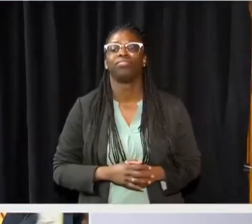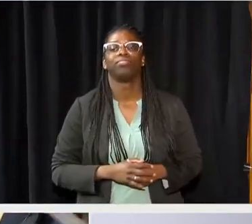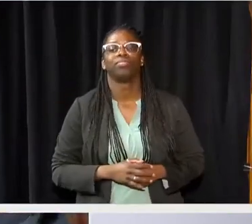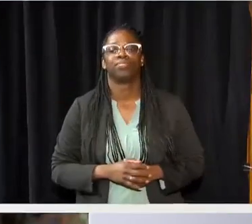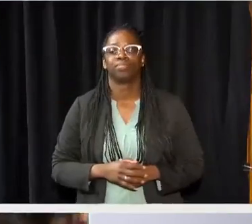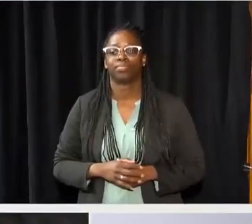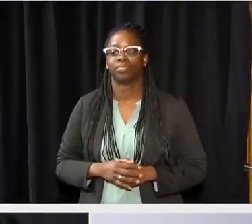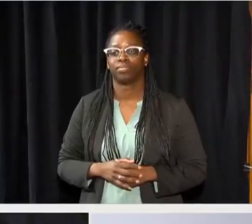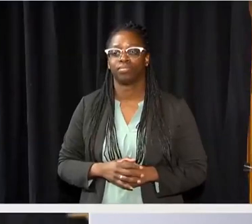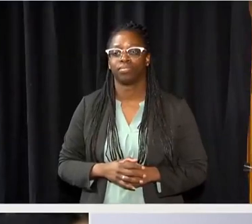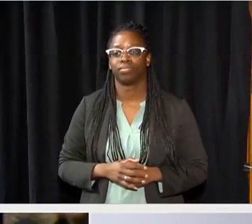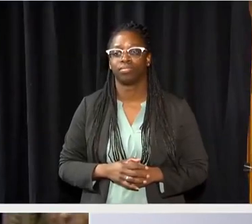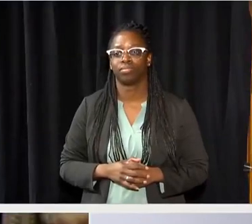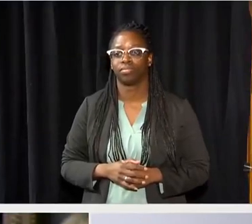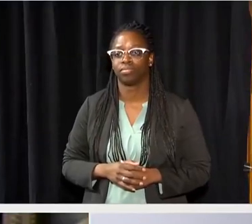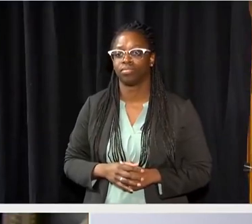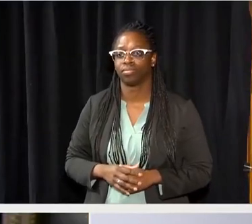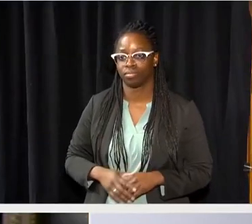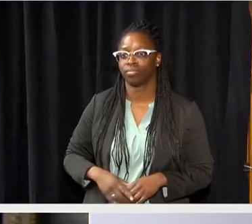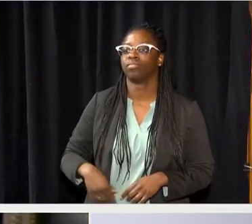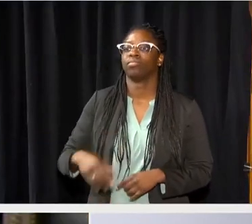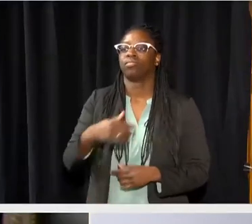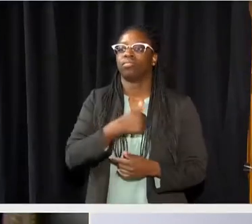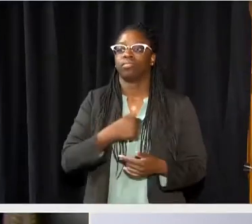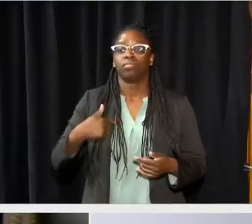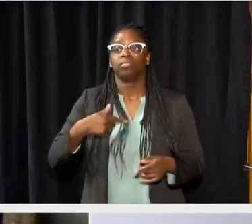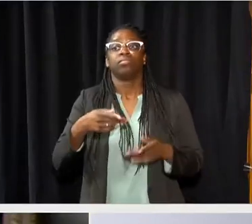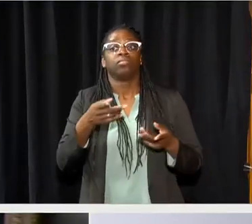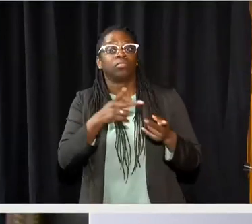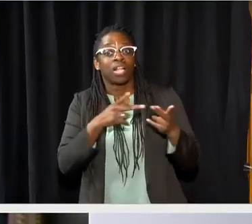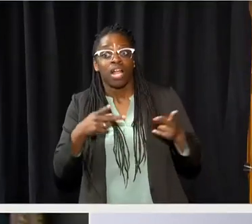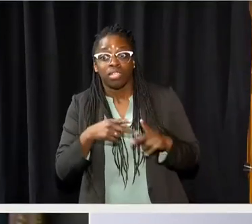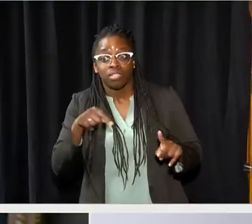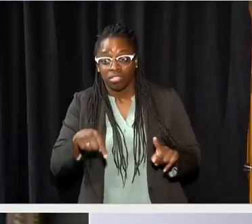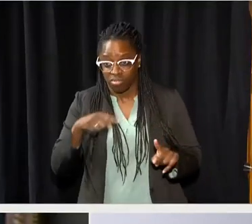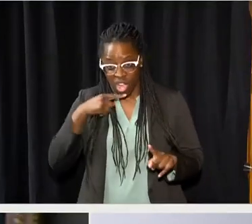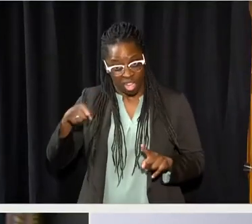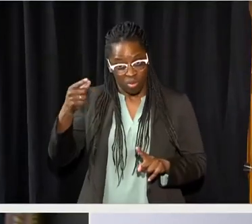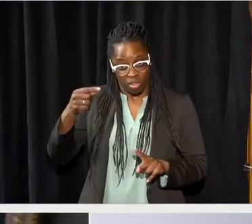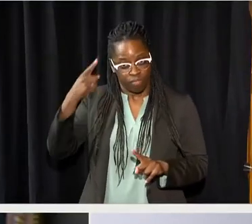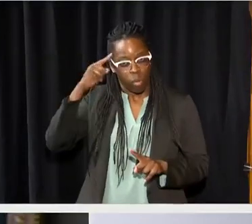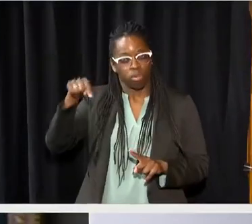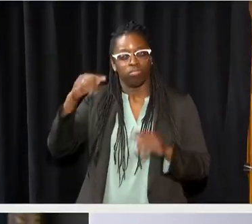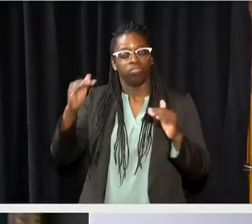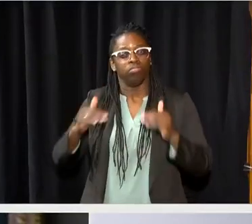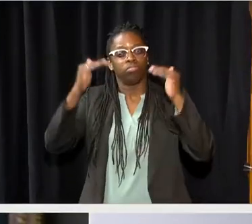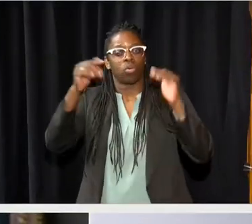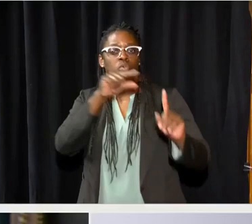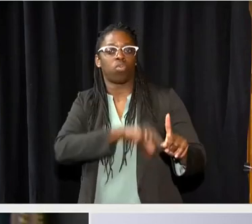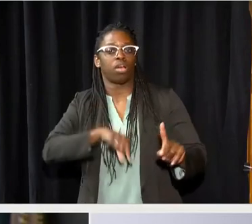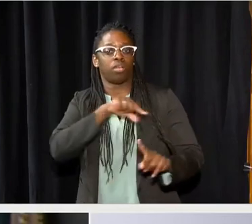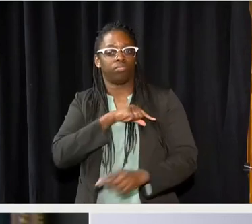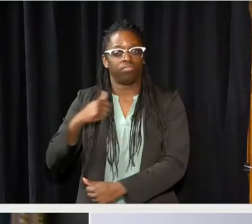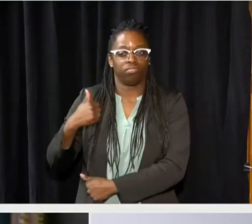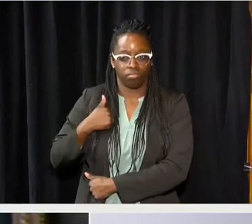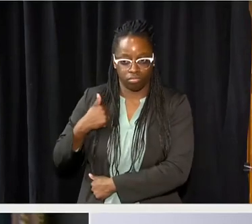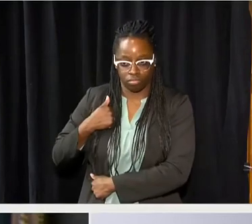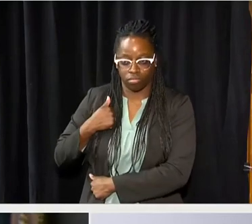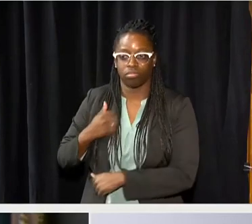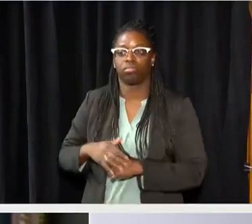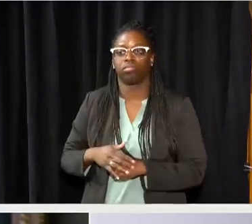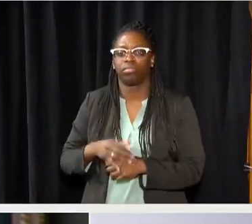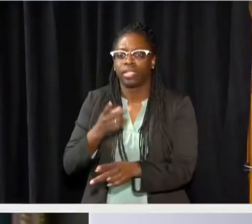In August, we broke ground on a new state-of-the-art facility that will provide the world-class care our veterans